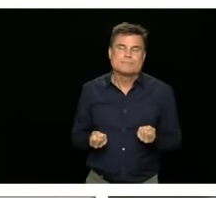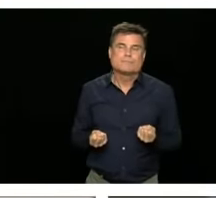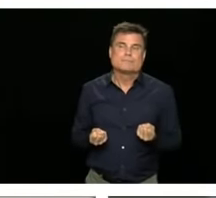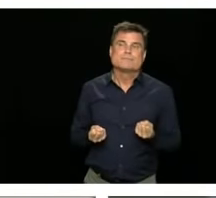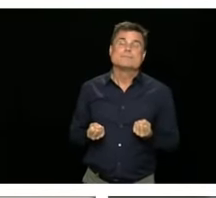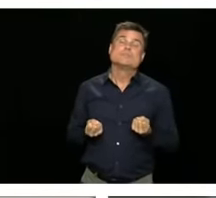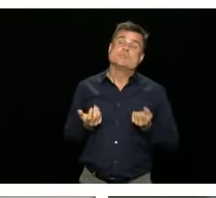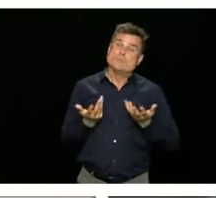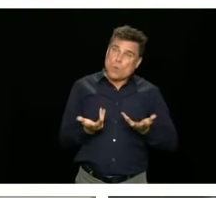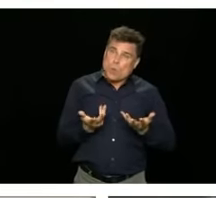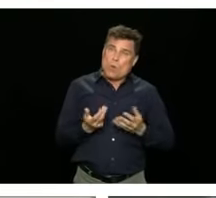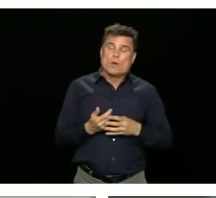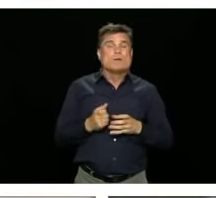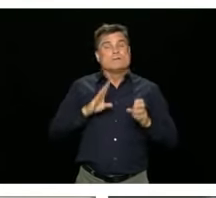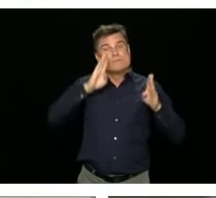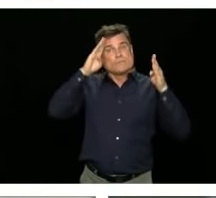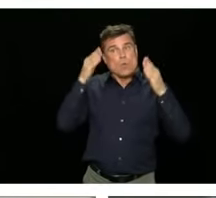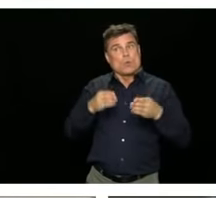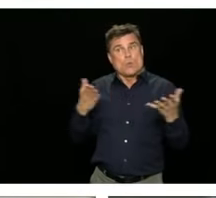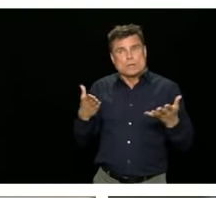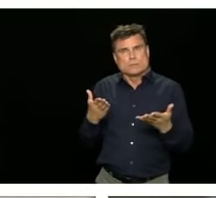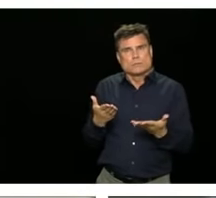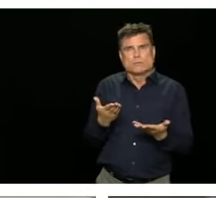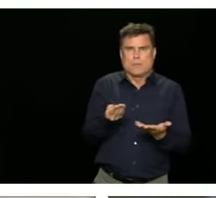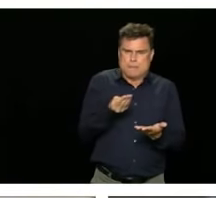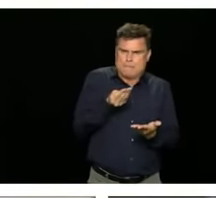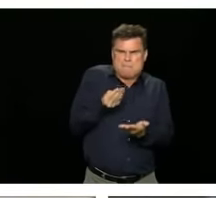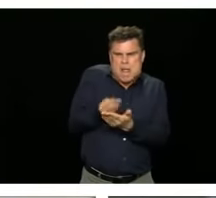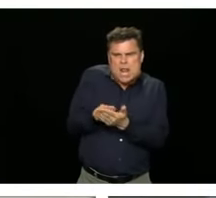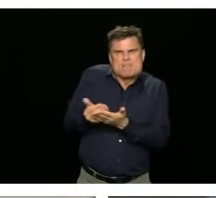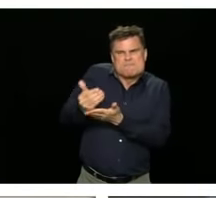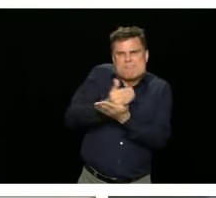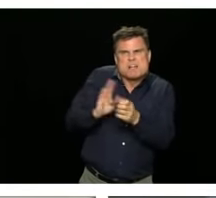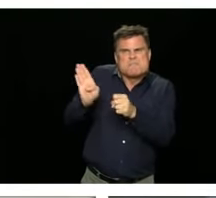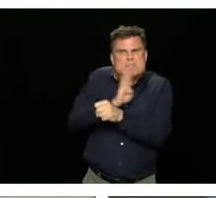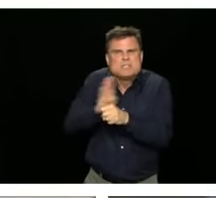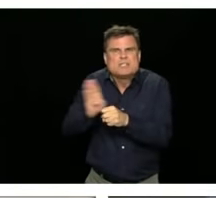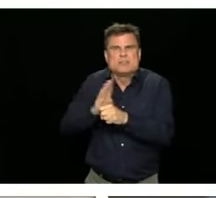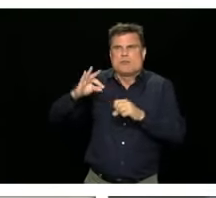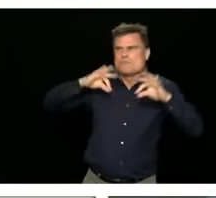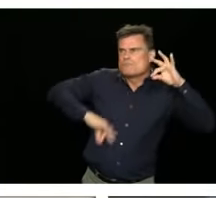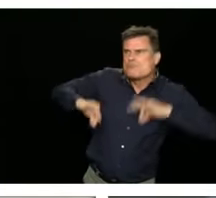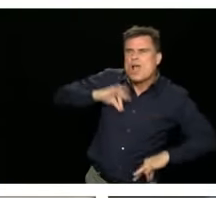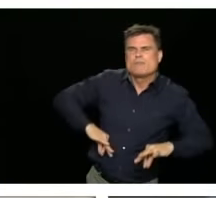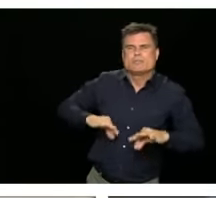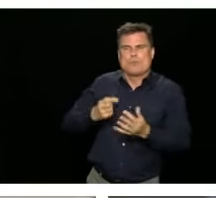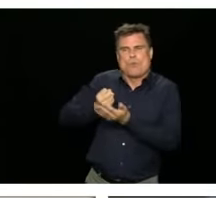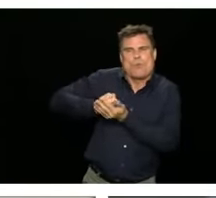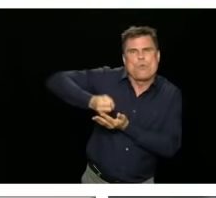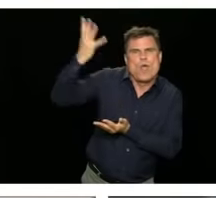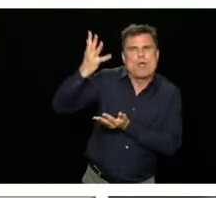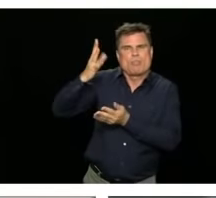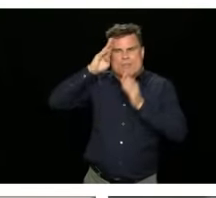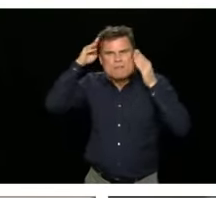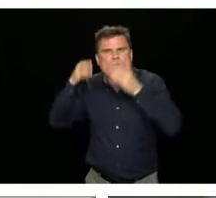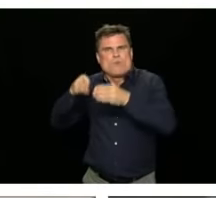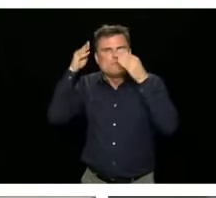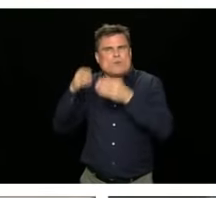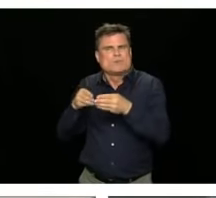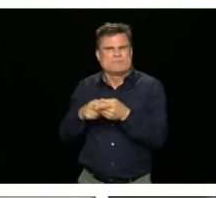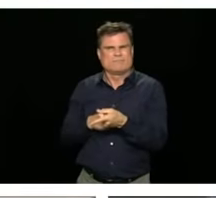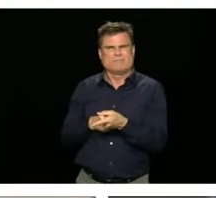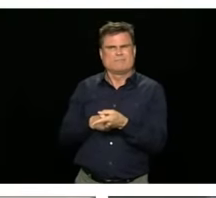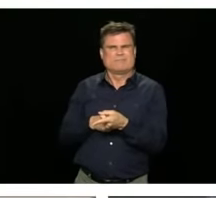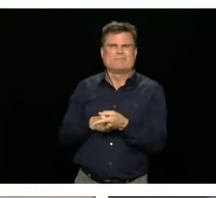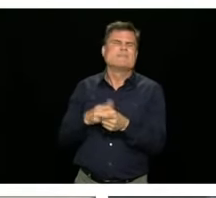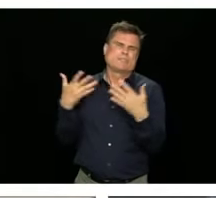And with the police, I think it's not surprising that over time, as a result